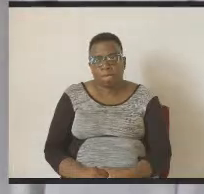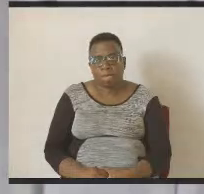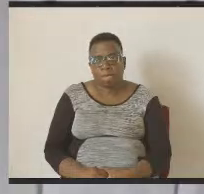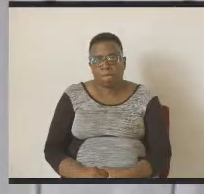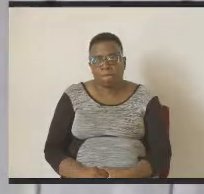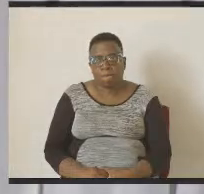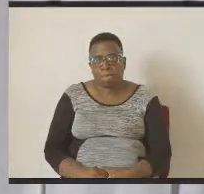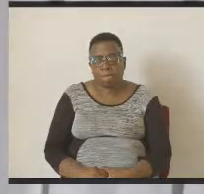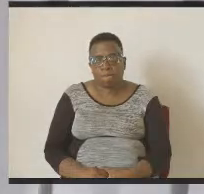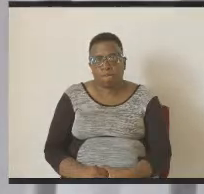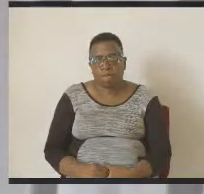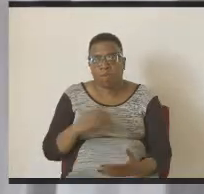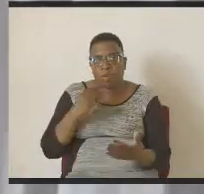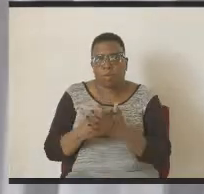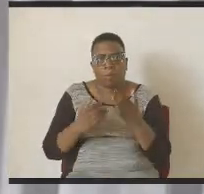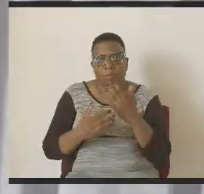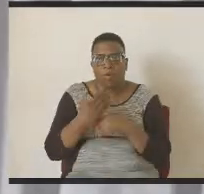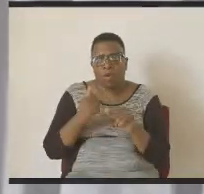Morning, everyone.